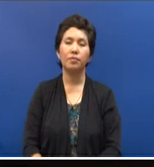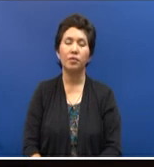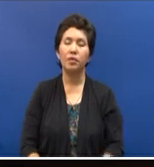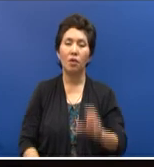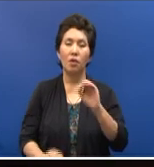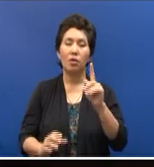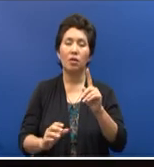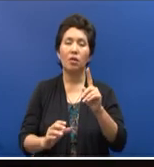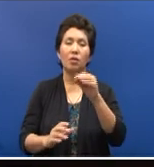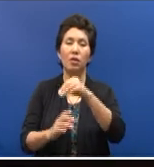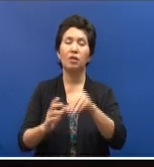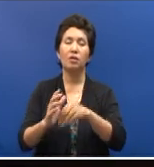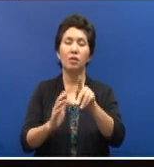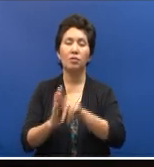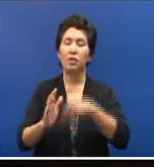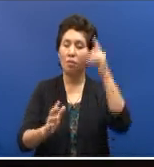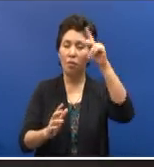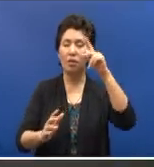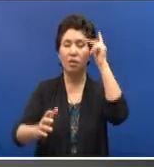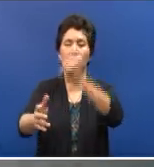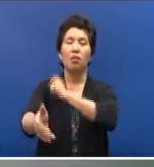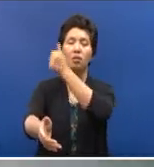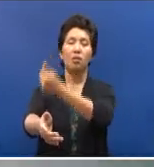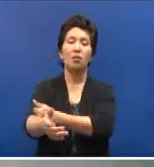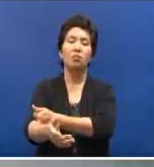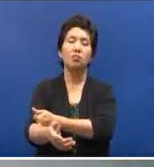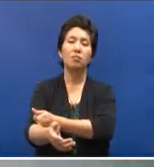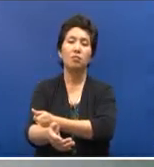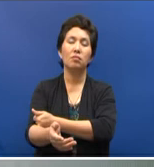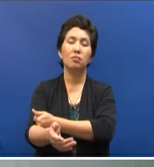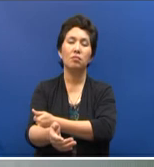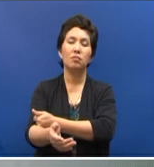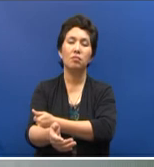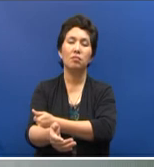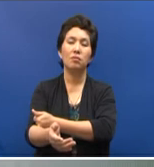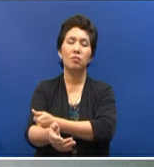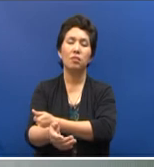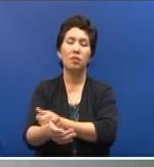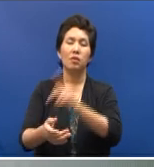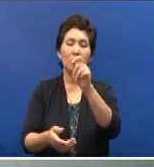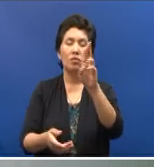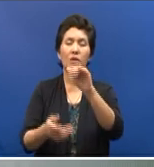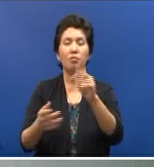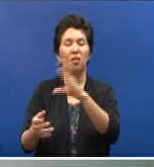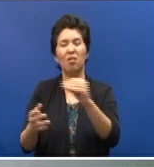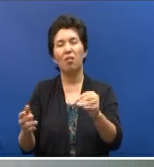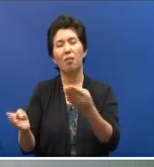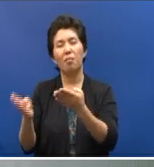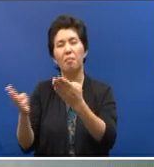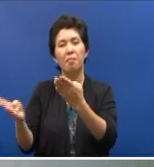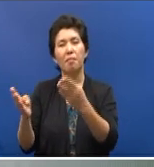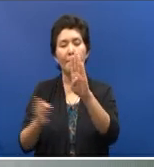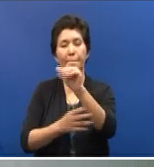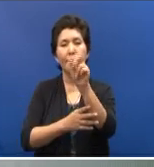Okay, in terms of political authority, unlike band or tribal headmen,